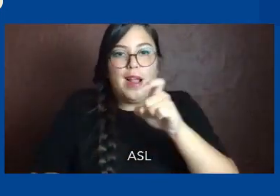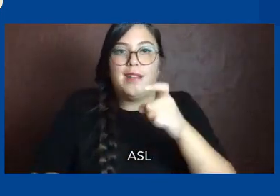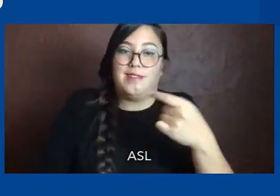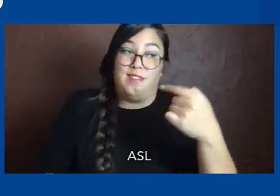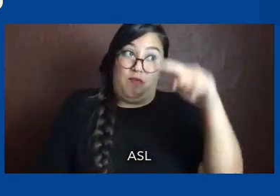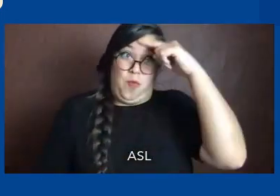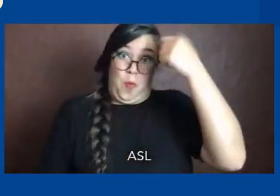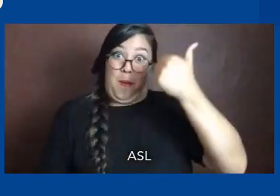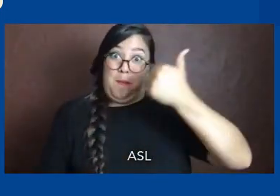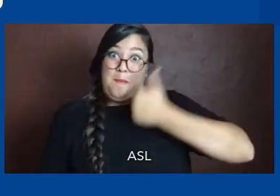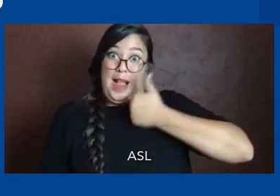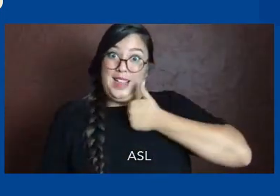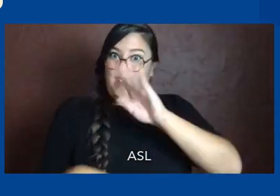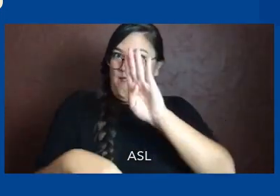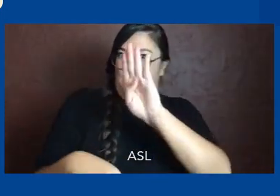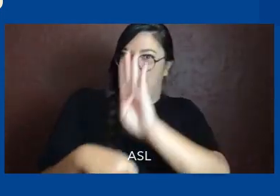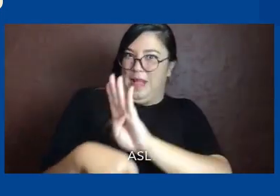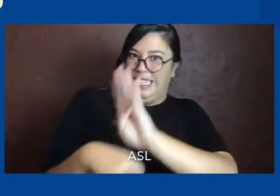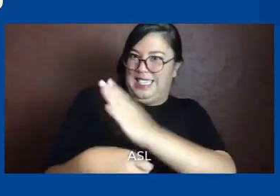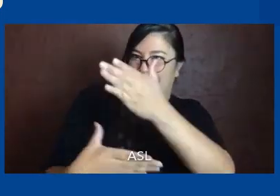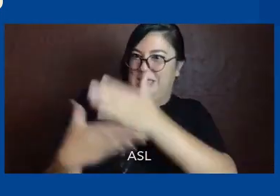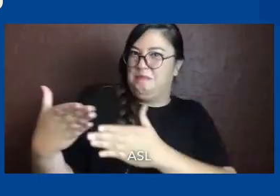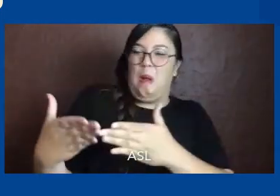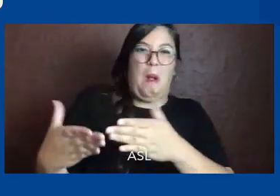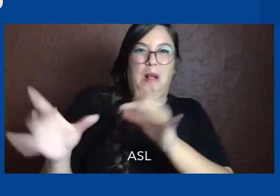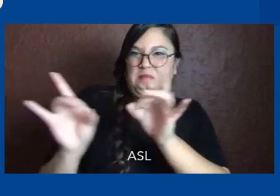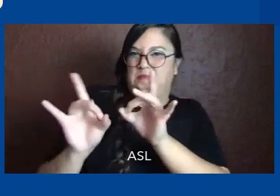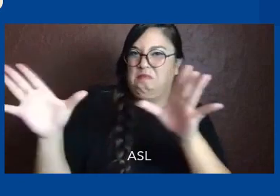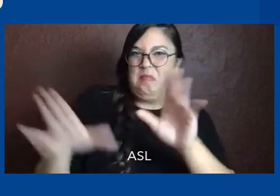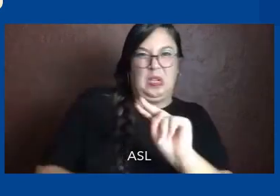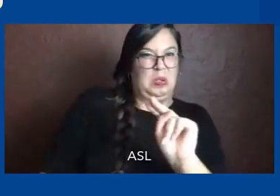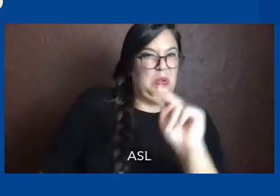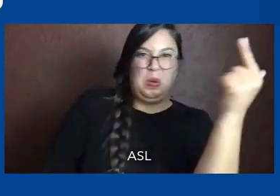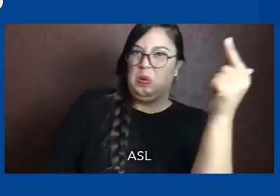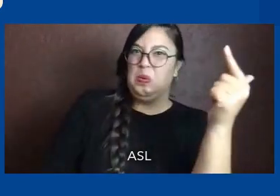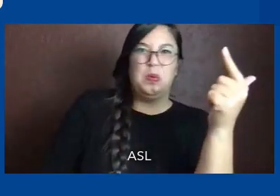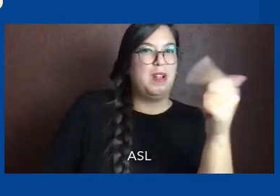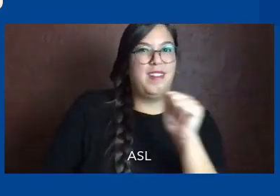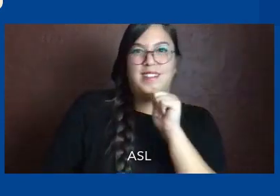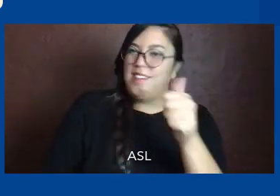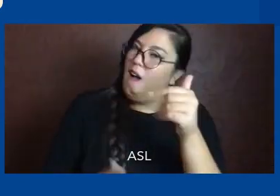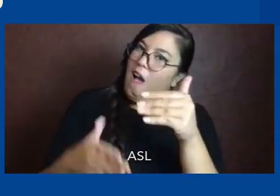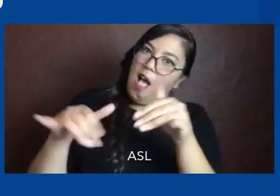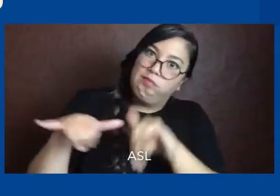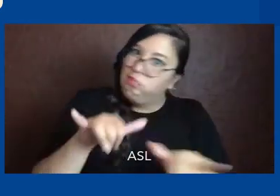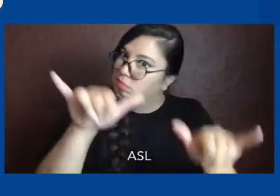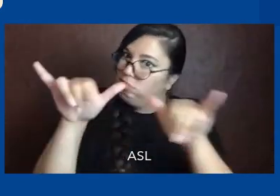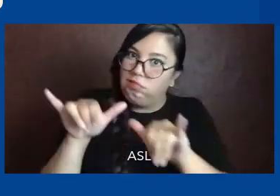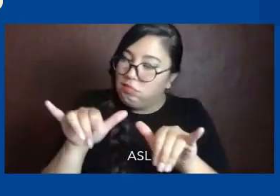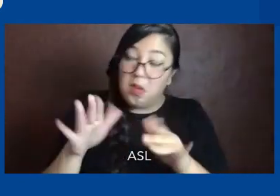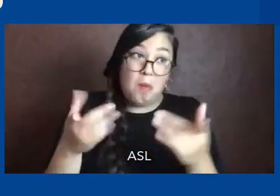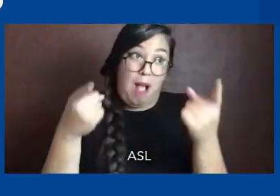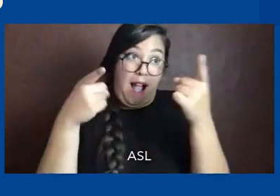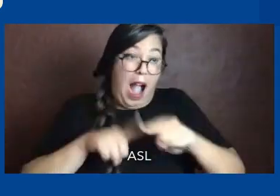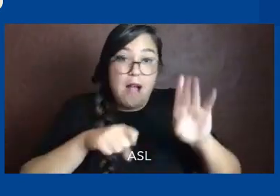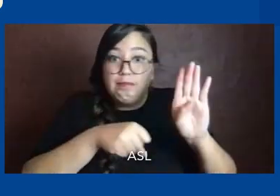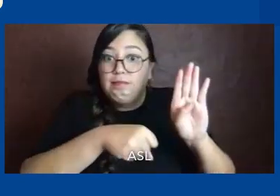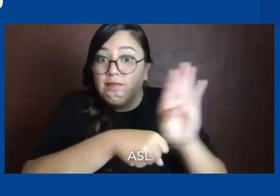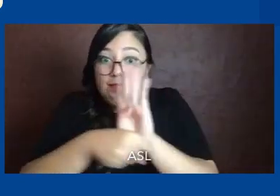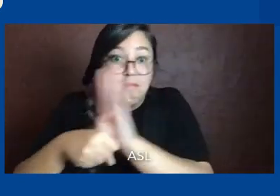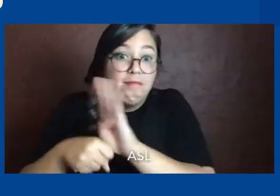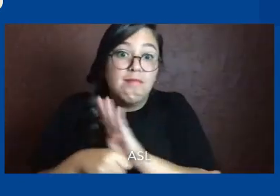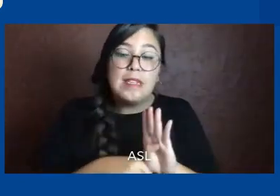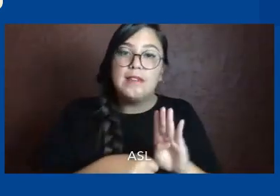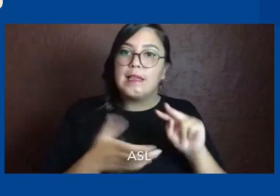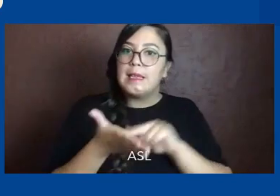really inconsistently. I mean, there's one of those things where if it's really, really, really busy, you find yourself getting to be more picky.